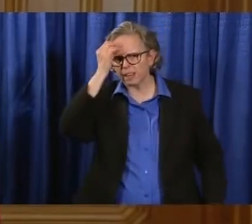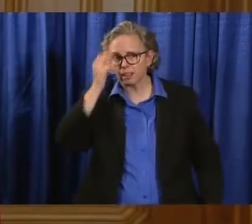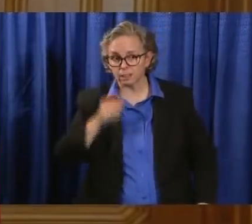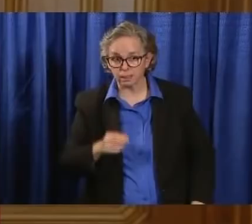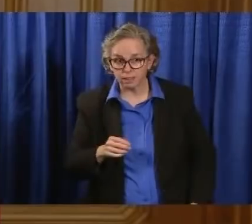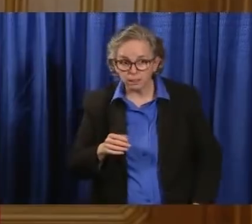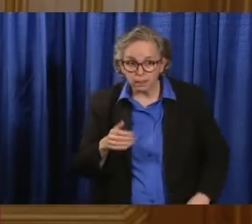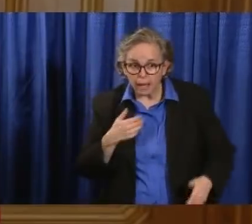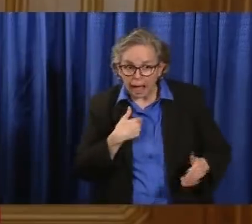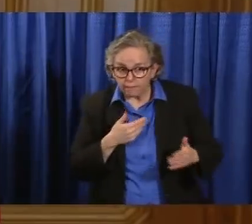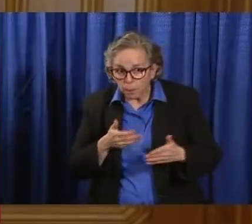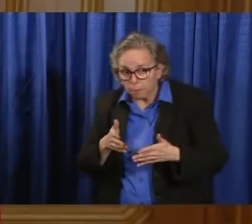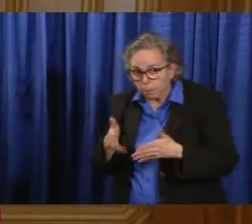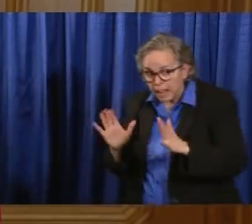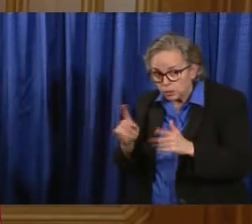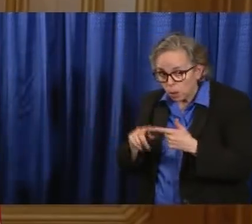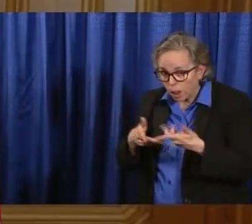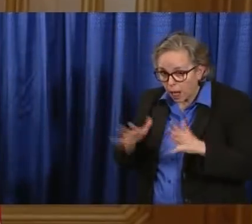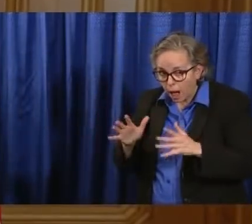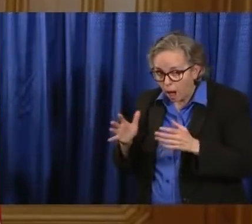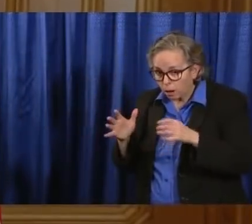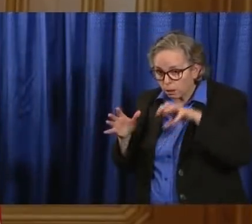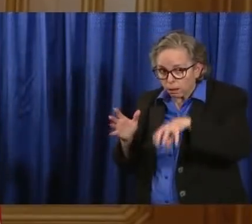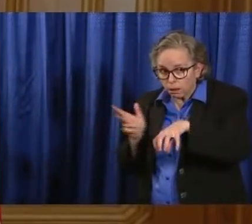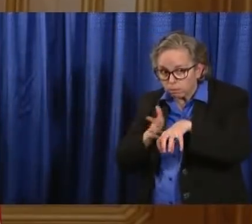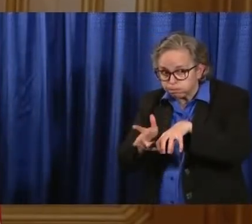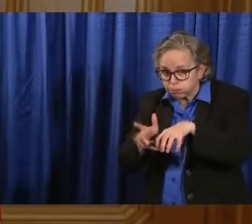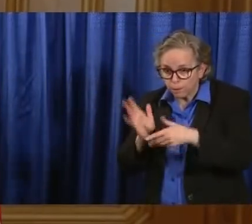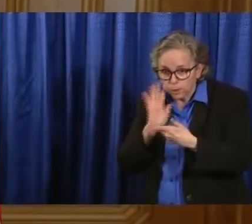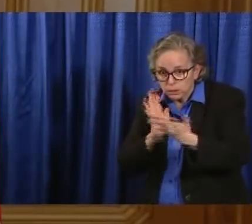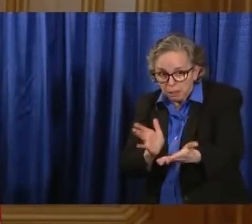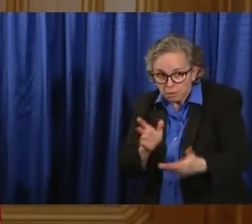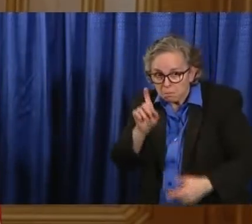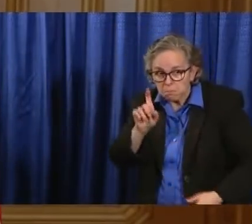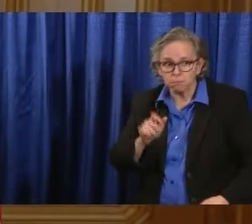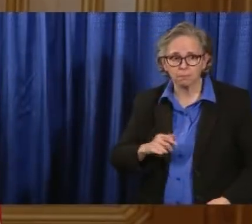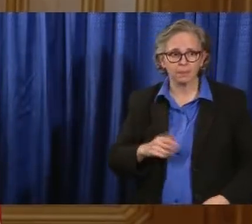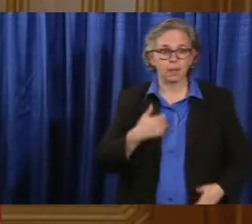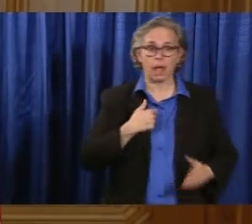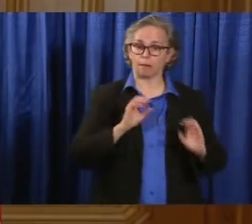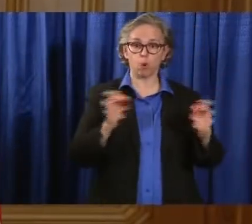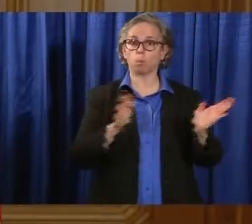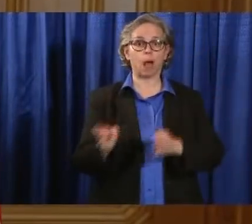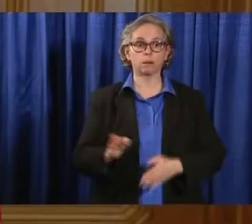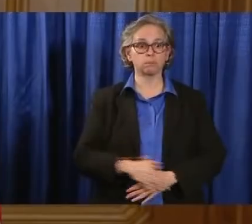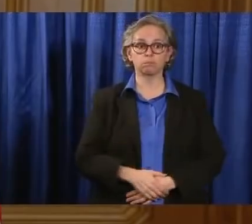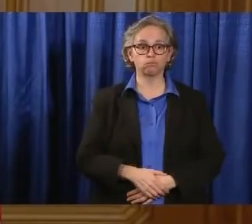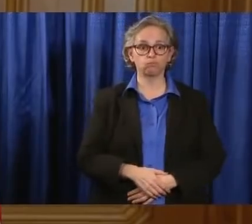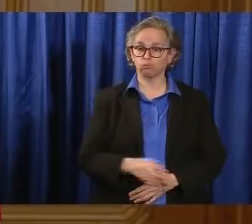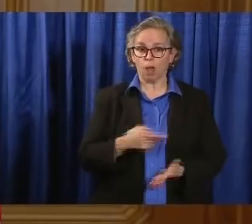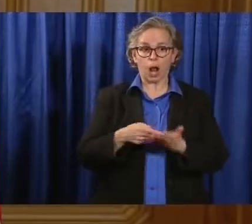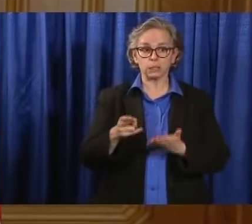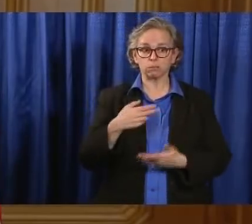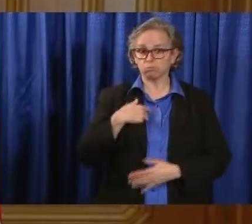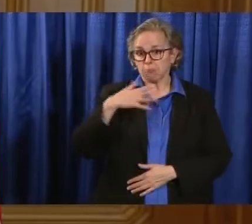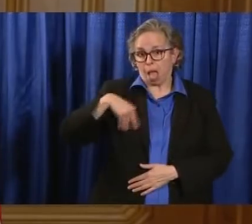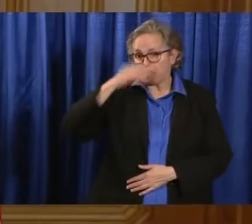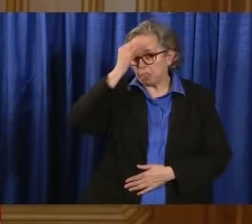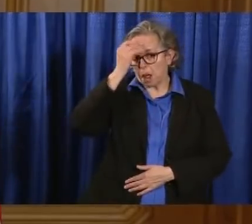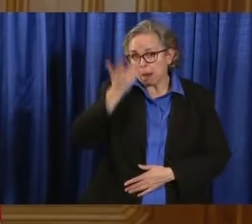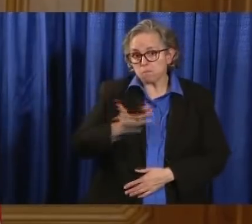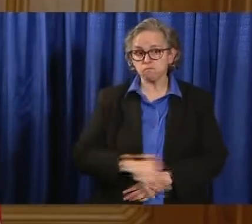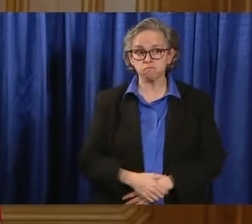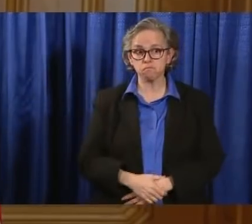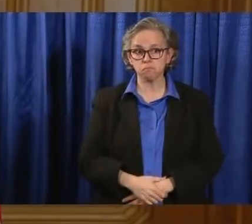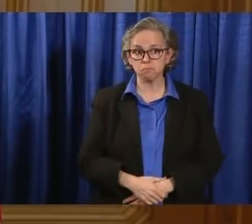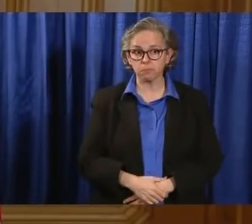or pickup? I don't have any plans because I hadn't really thought about it, but because of your question,